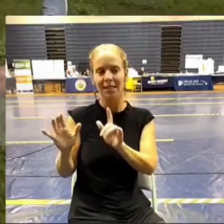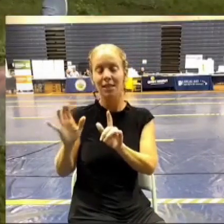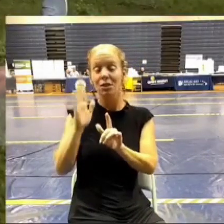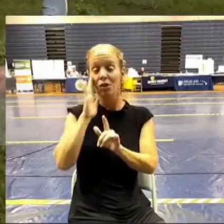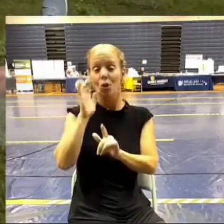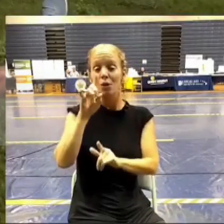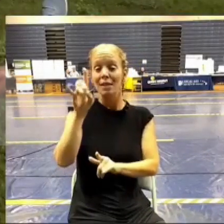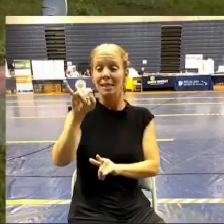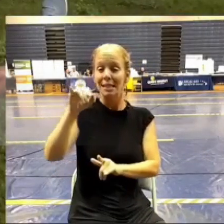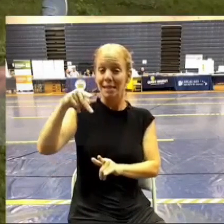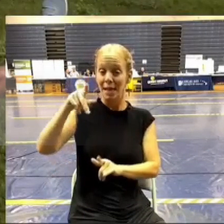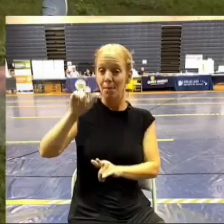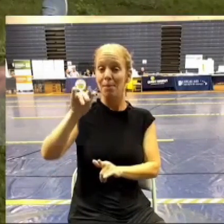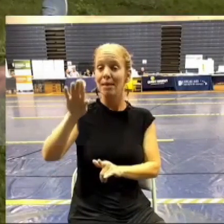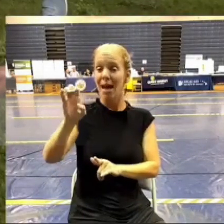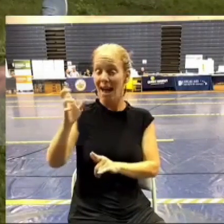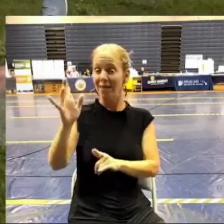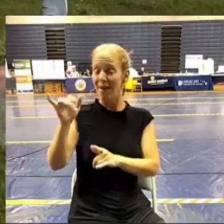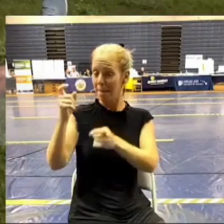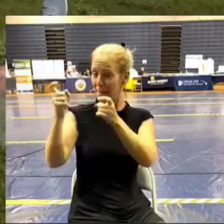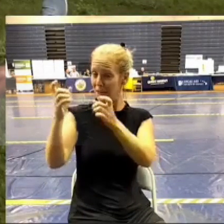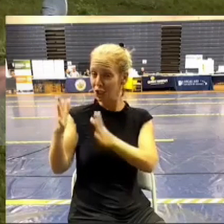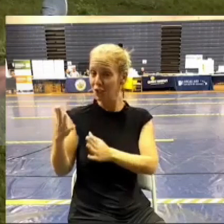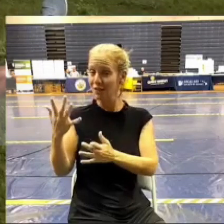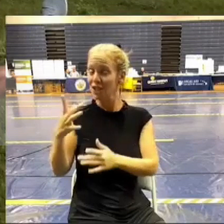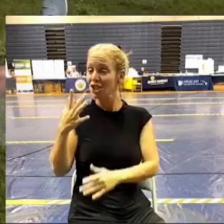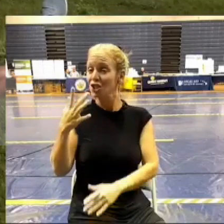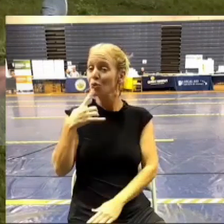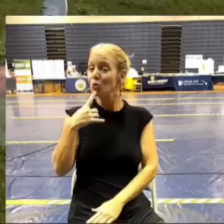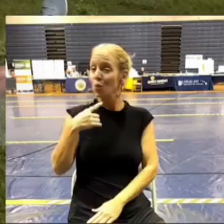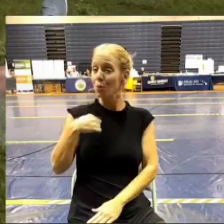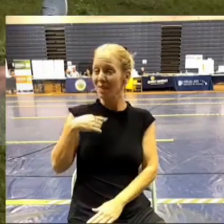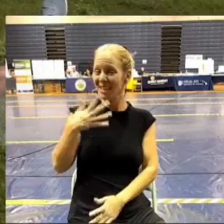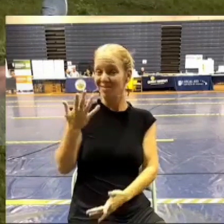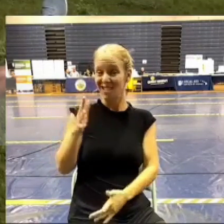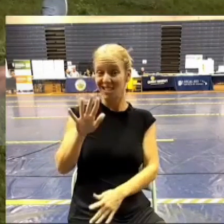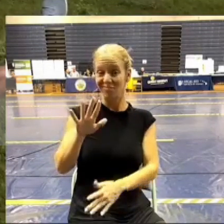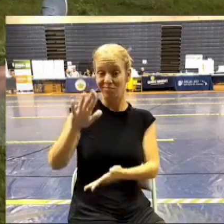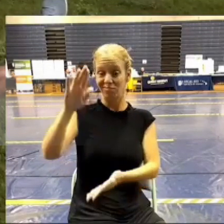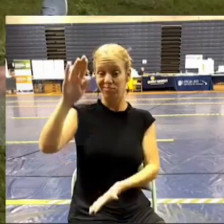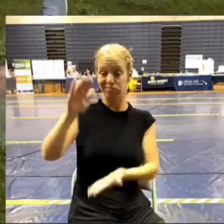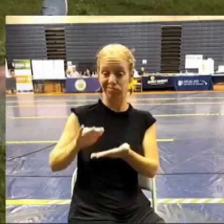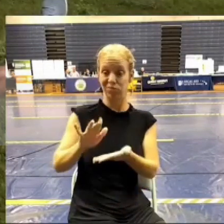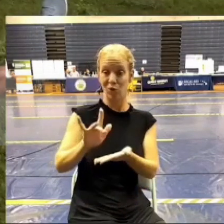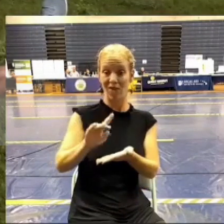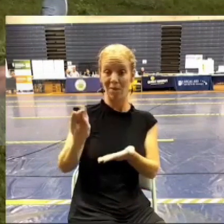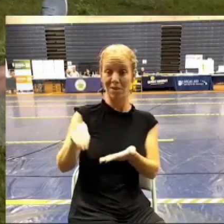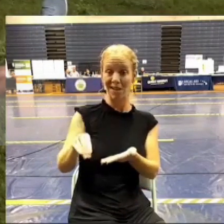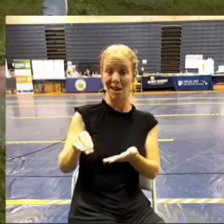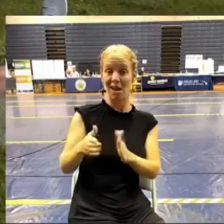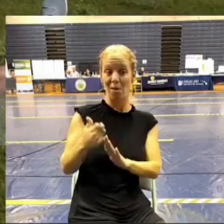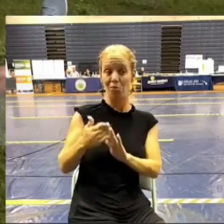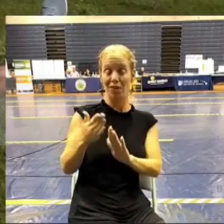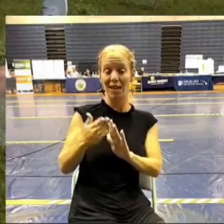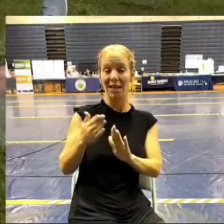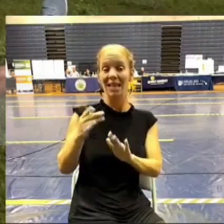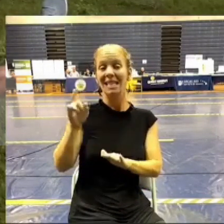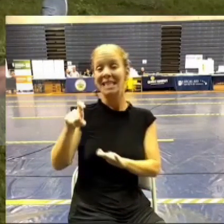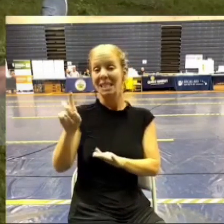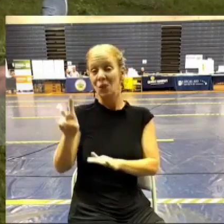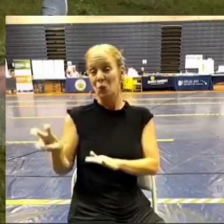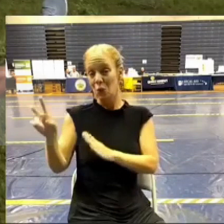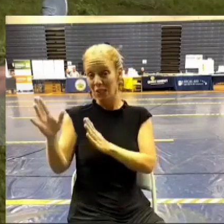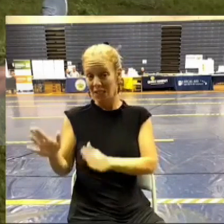a general manager told me, and I quote, our sales are down about 75%. We need tourists, and my employees need a